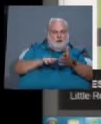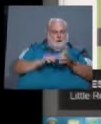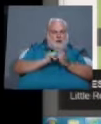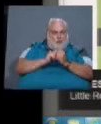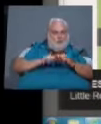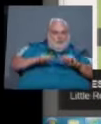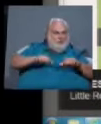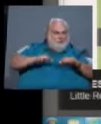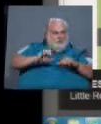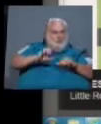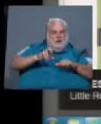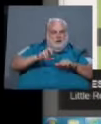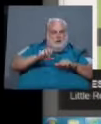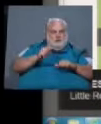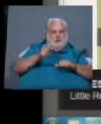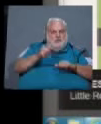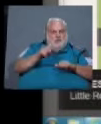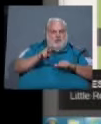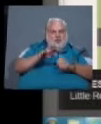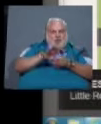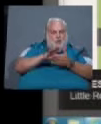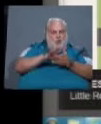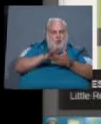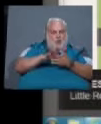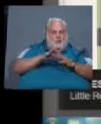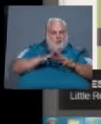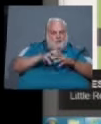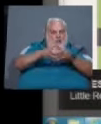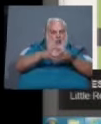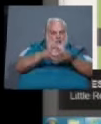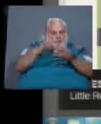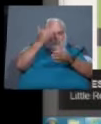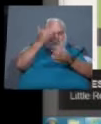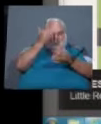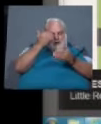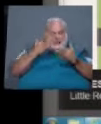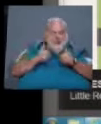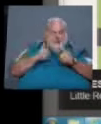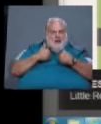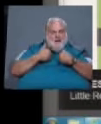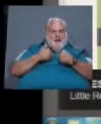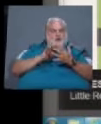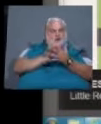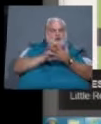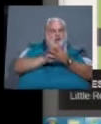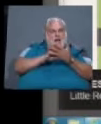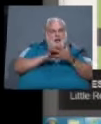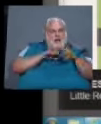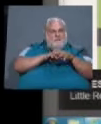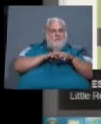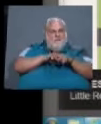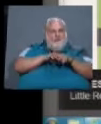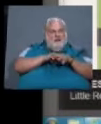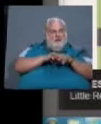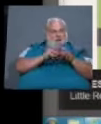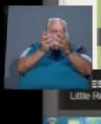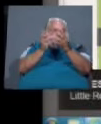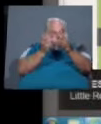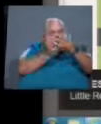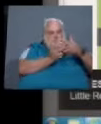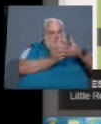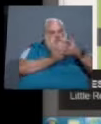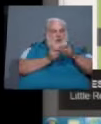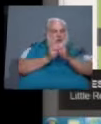school population, that we want to make sure that we have the traffic under control. With me today is